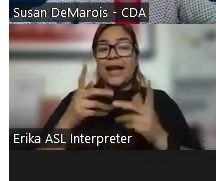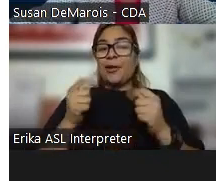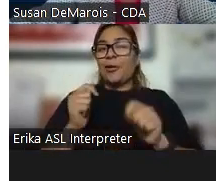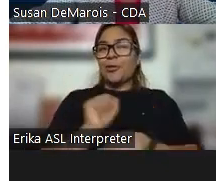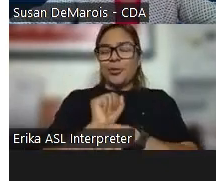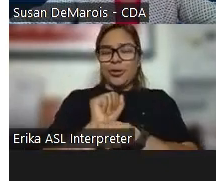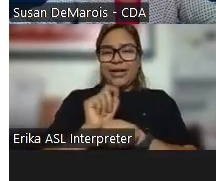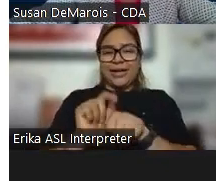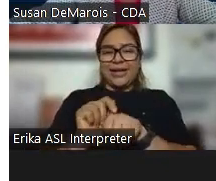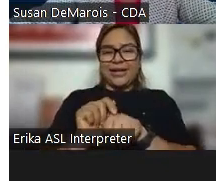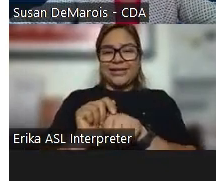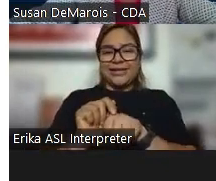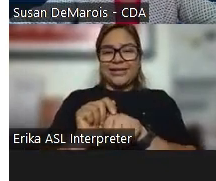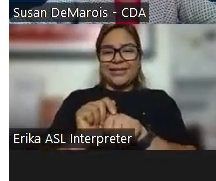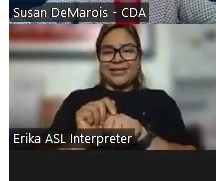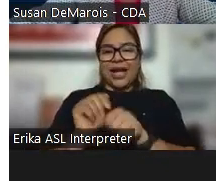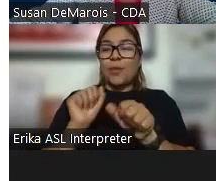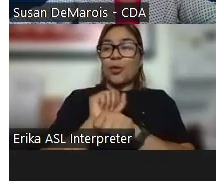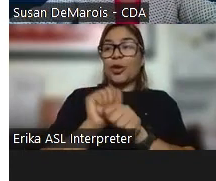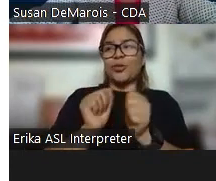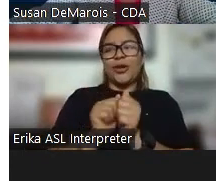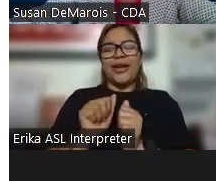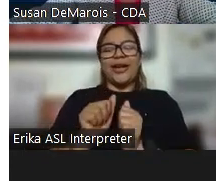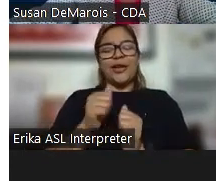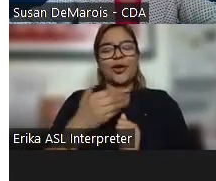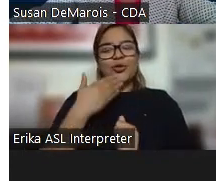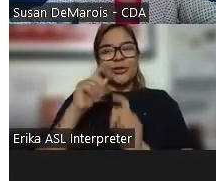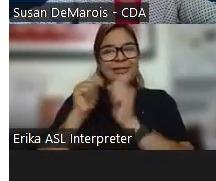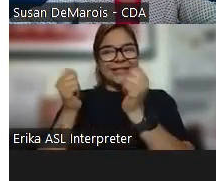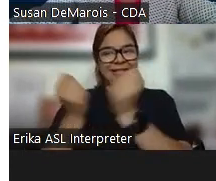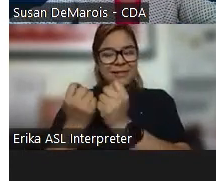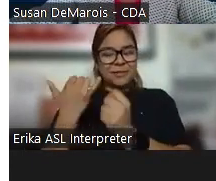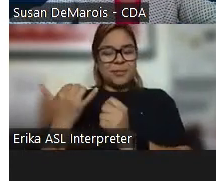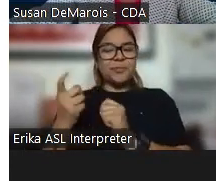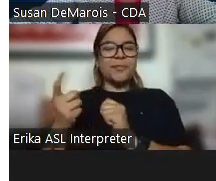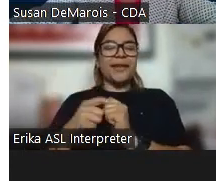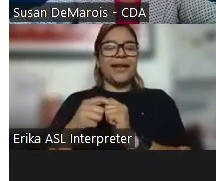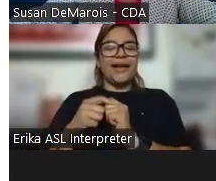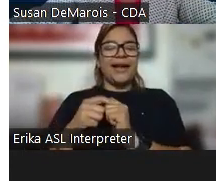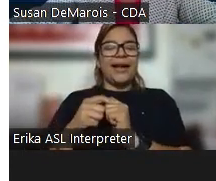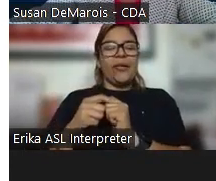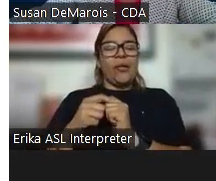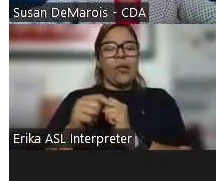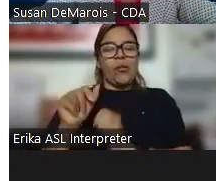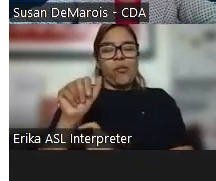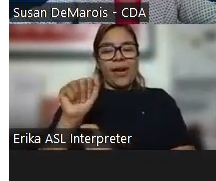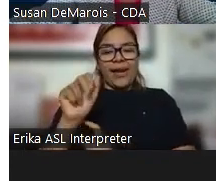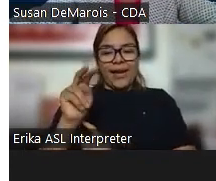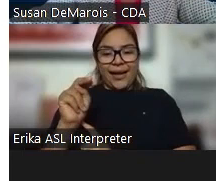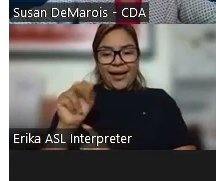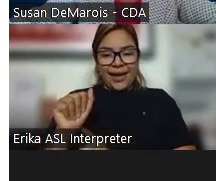Tanya Batista, Sarah Steenhausen, and Stephanie Blake at CDA, as well as Anna Acton at the Department